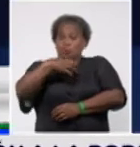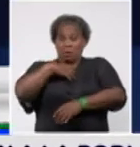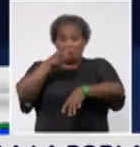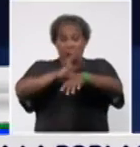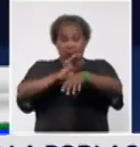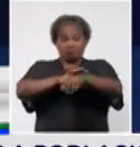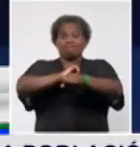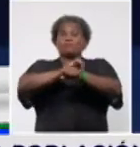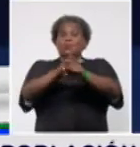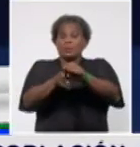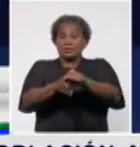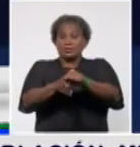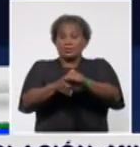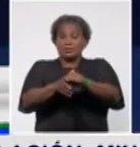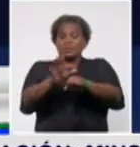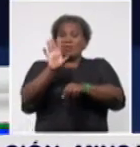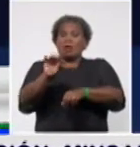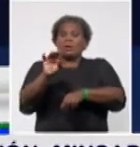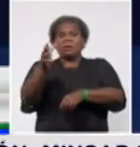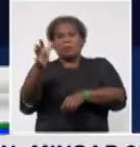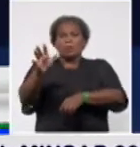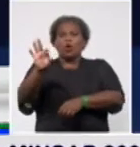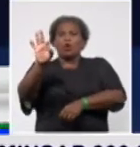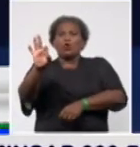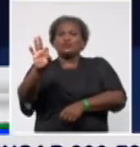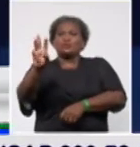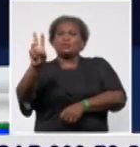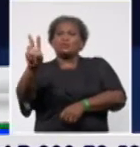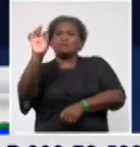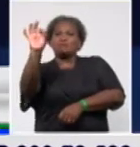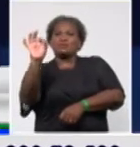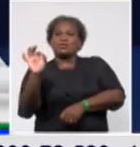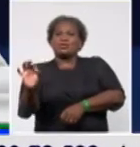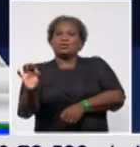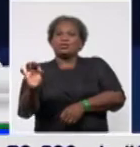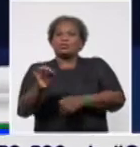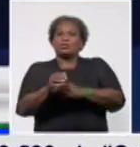This means that, to date,